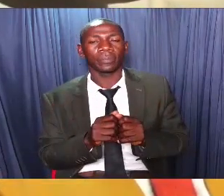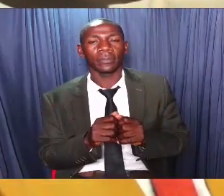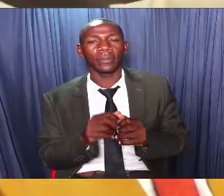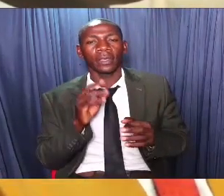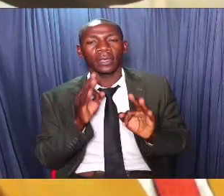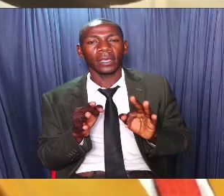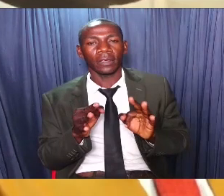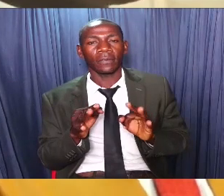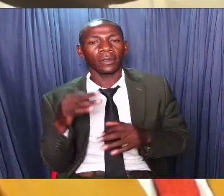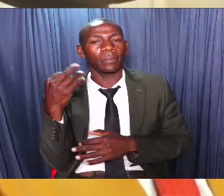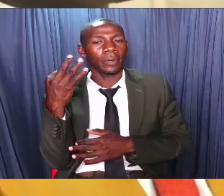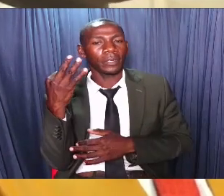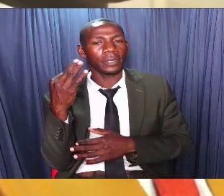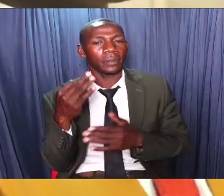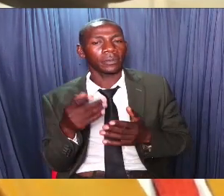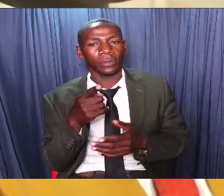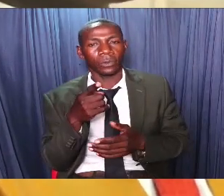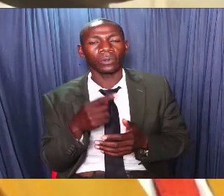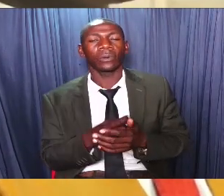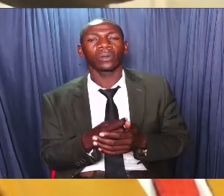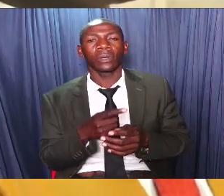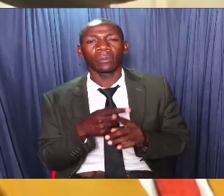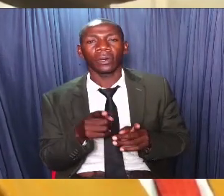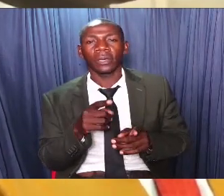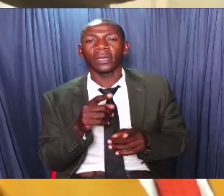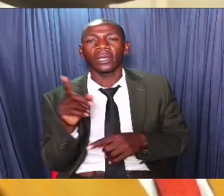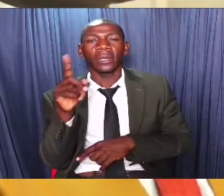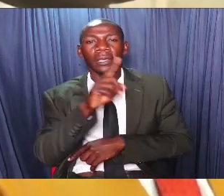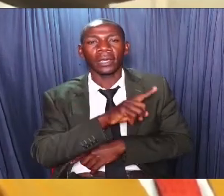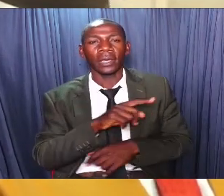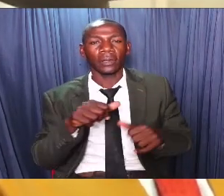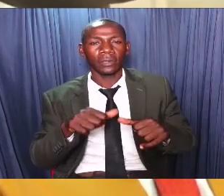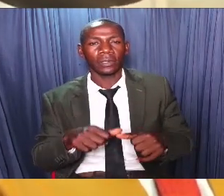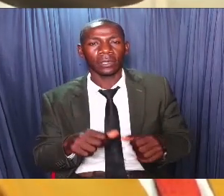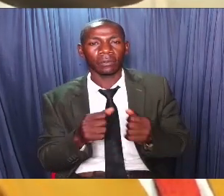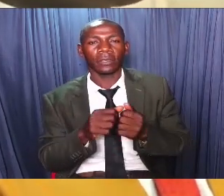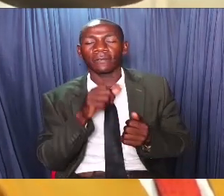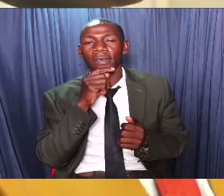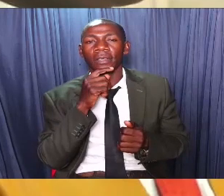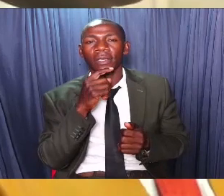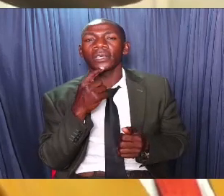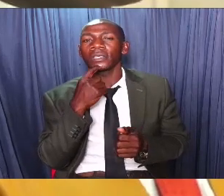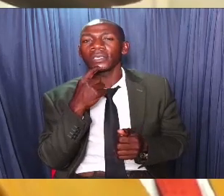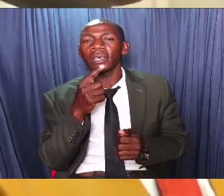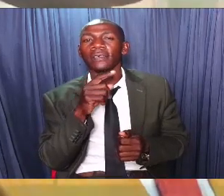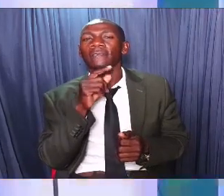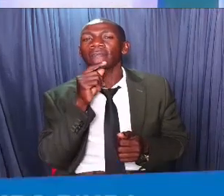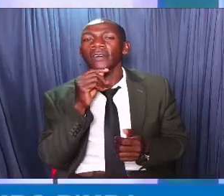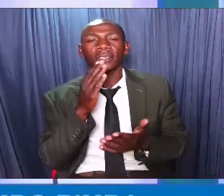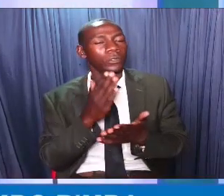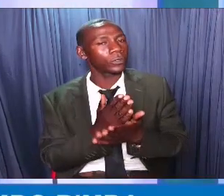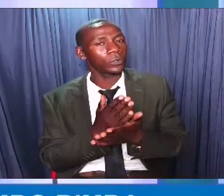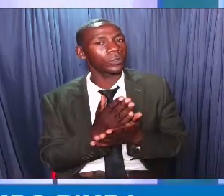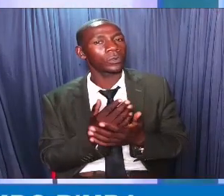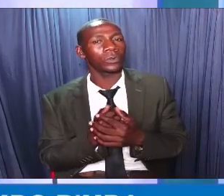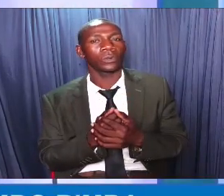ulikuwa umejitoa kwa kuhubiri injili. However you had given yourself to preach the gospel. Lakini hakuna siku ulikaa na yeye. But there's no day you start with angao him. Angao kumwambia baba ni kweli. At least to tell your